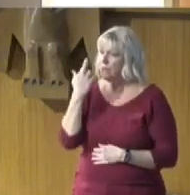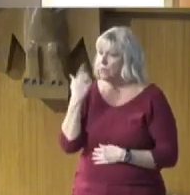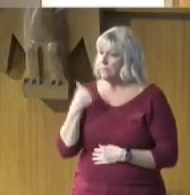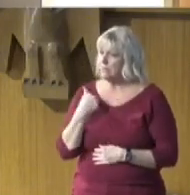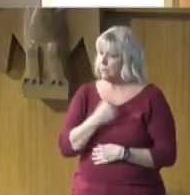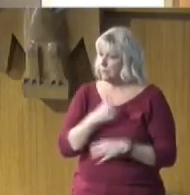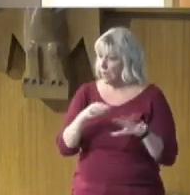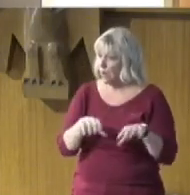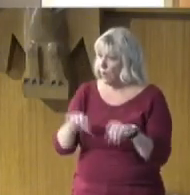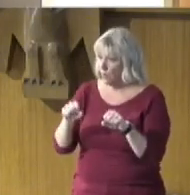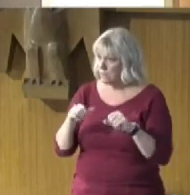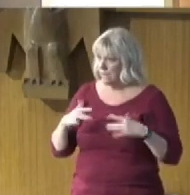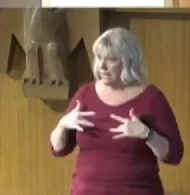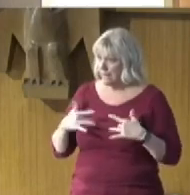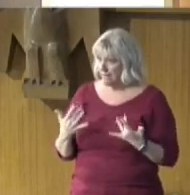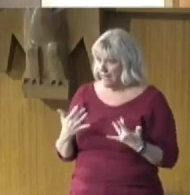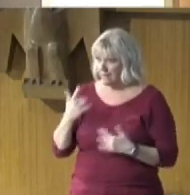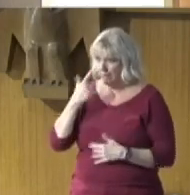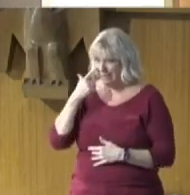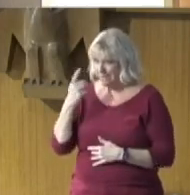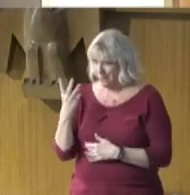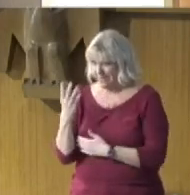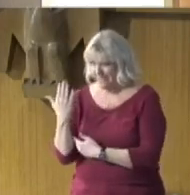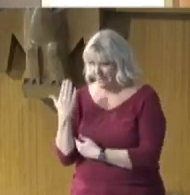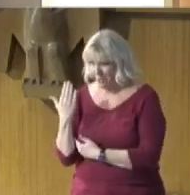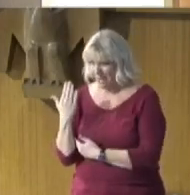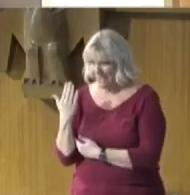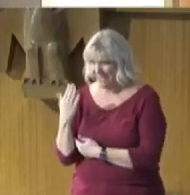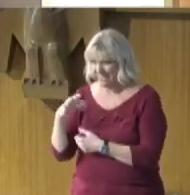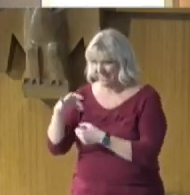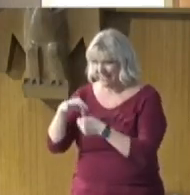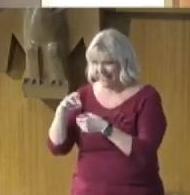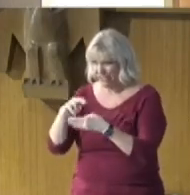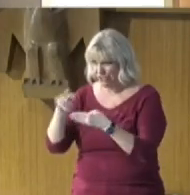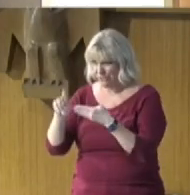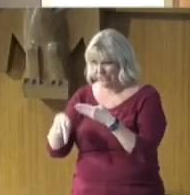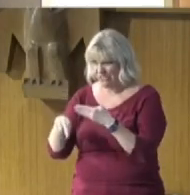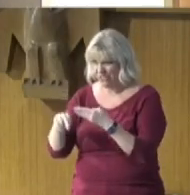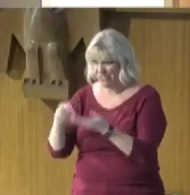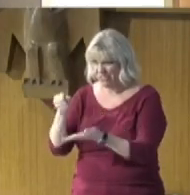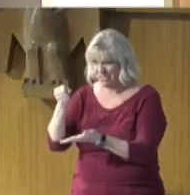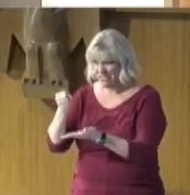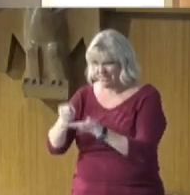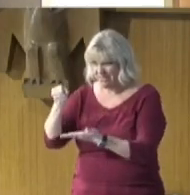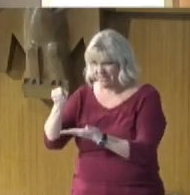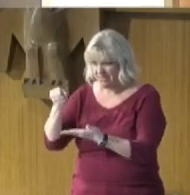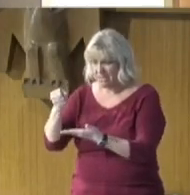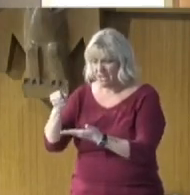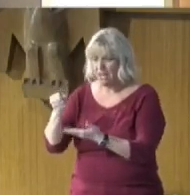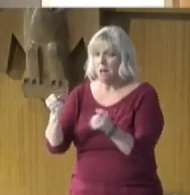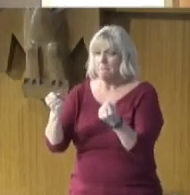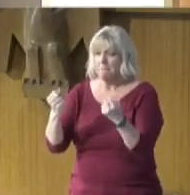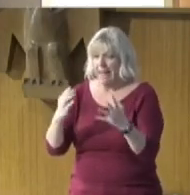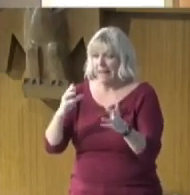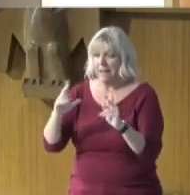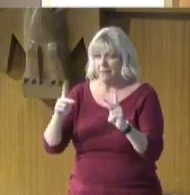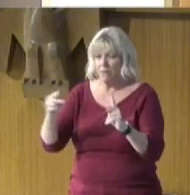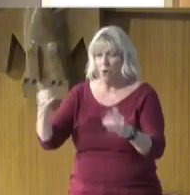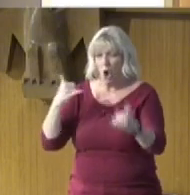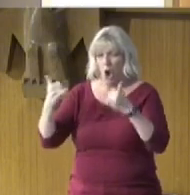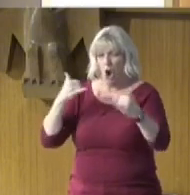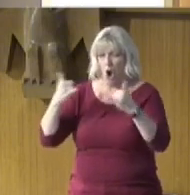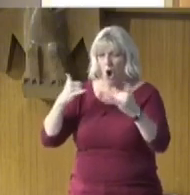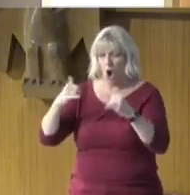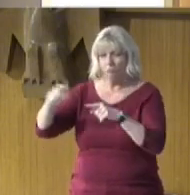because on Wednesday morning when the election results were official, I got so many phone calls and